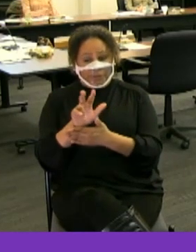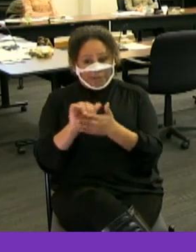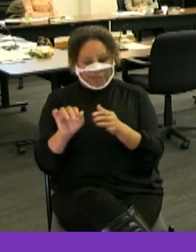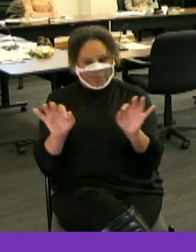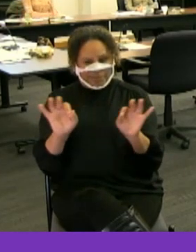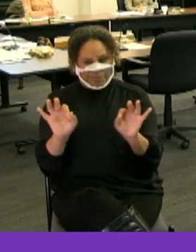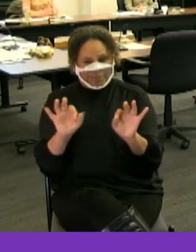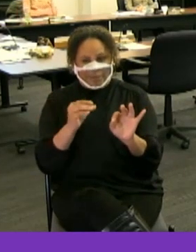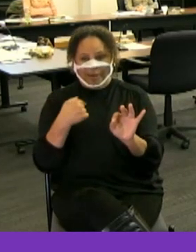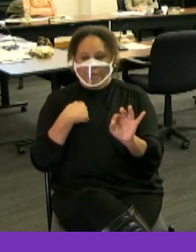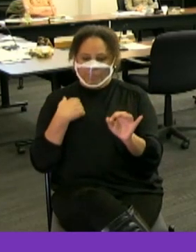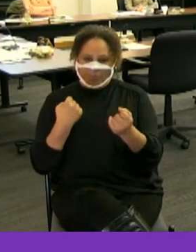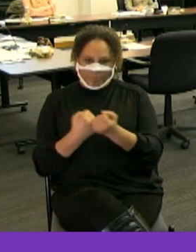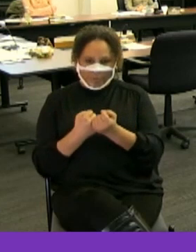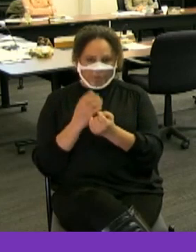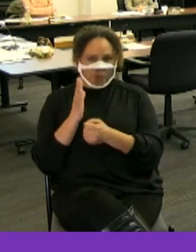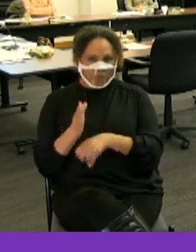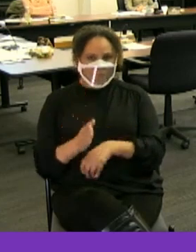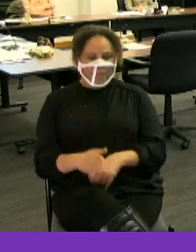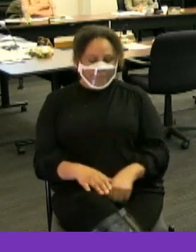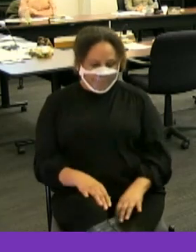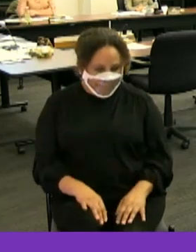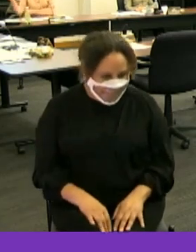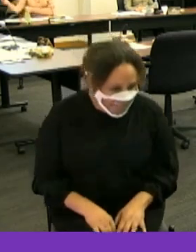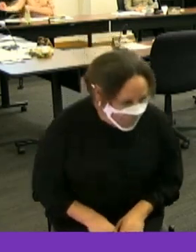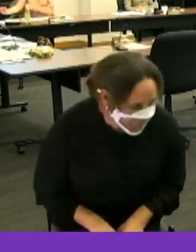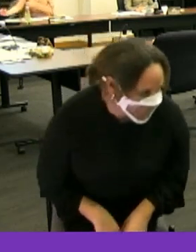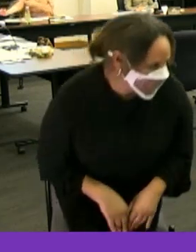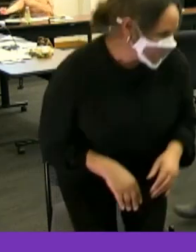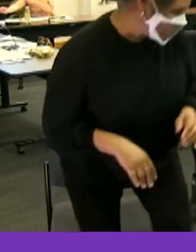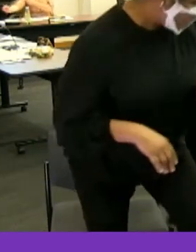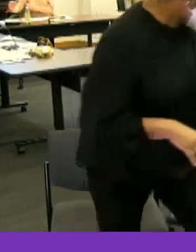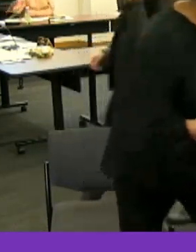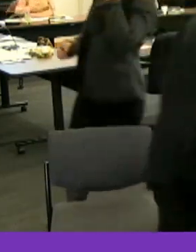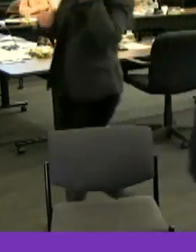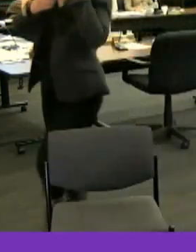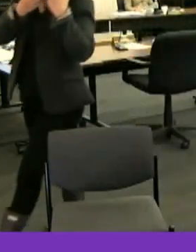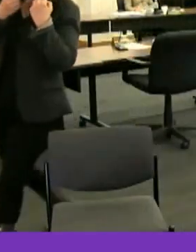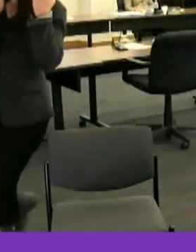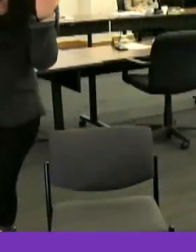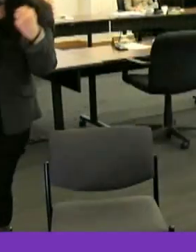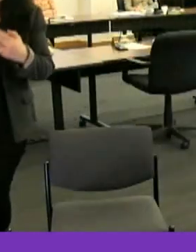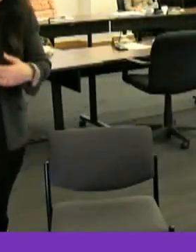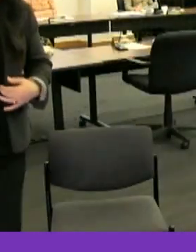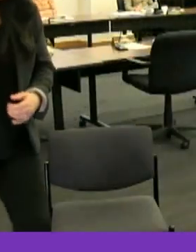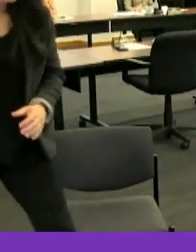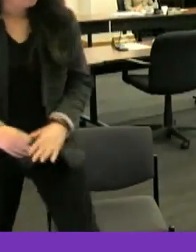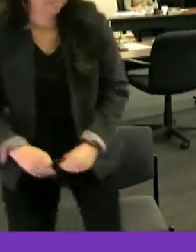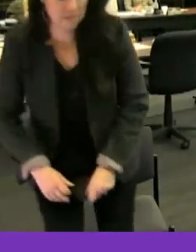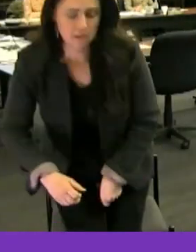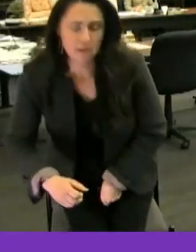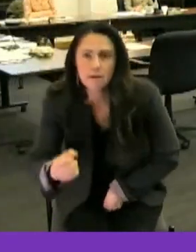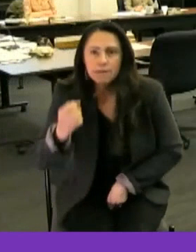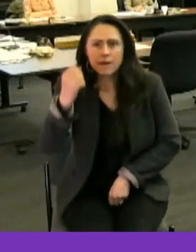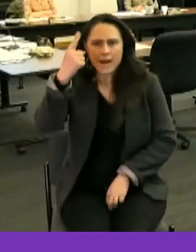and I'm going to support it. I see that, but again, enrollment has been down and we struggle with enrollment, so we're going to raise the fee.